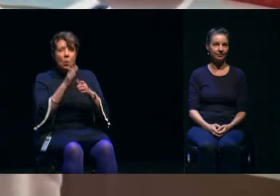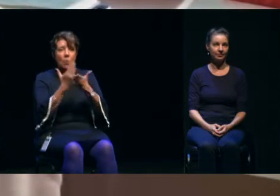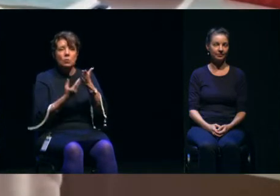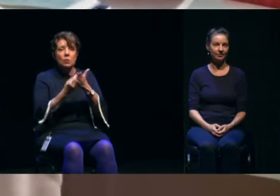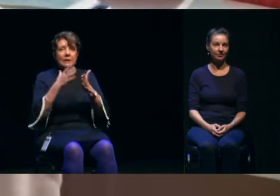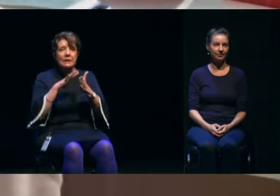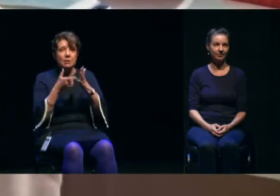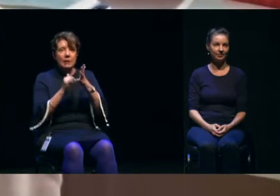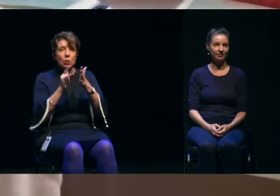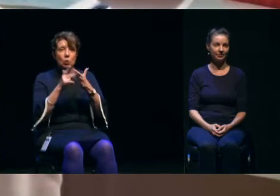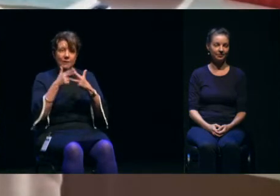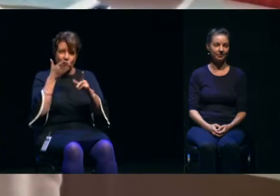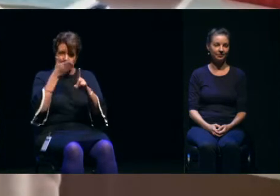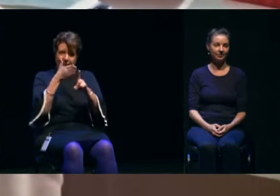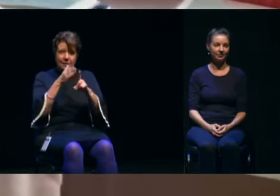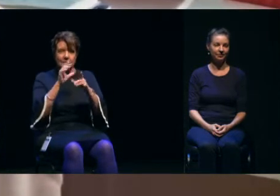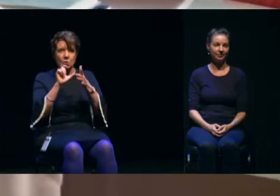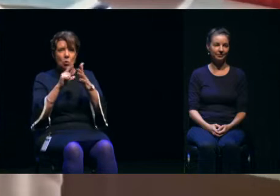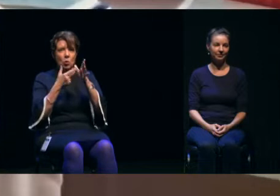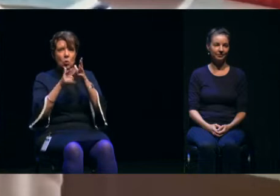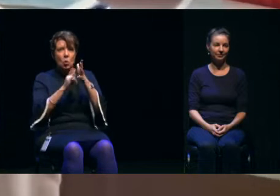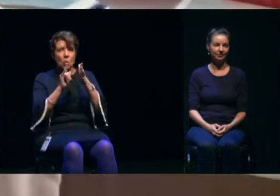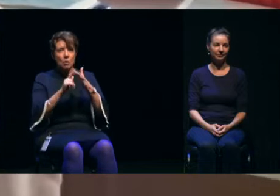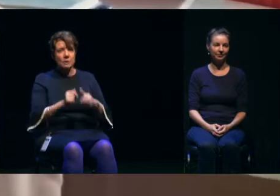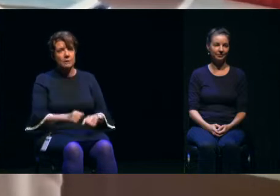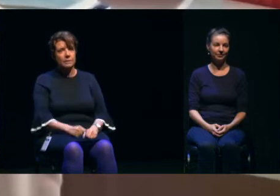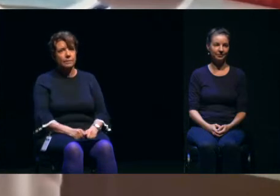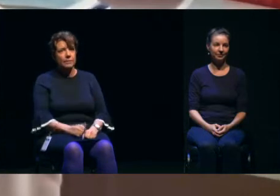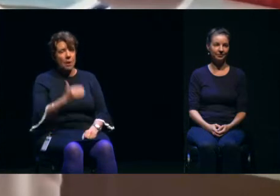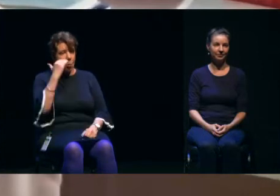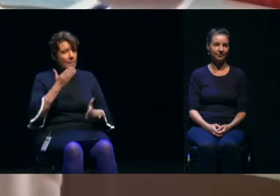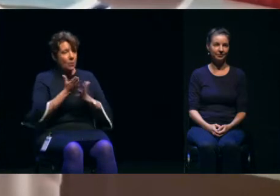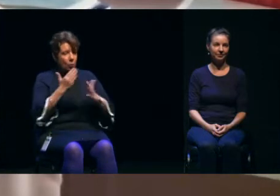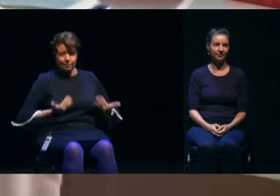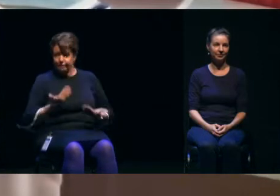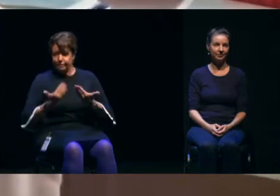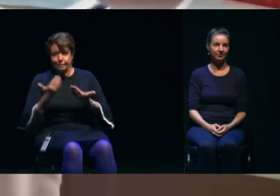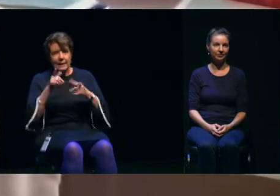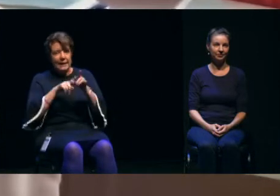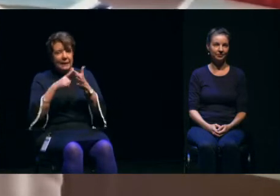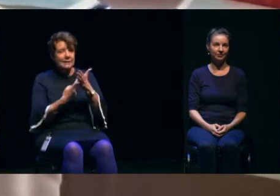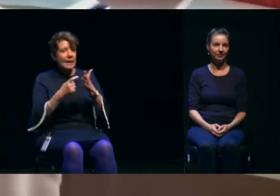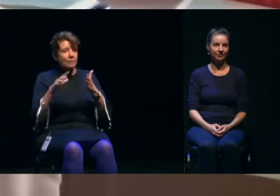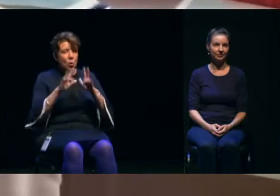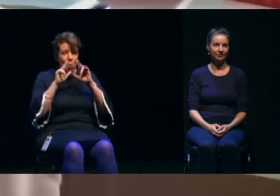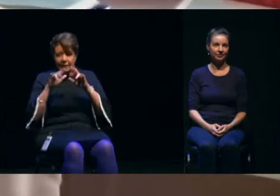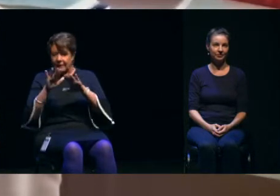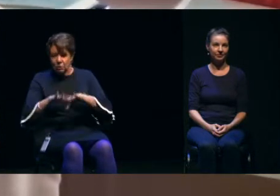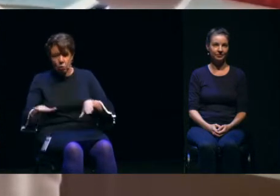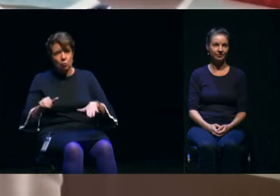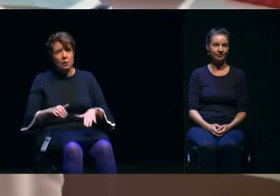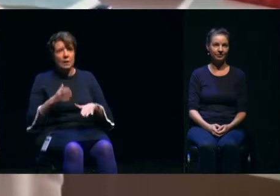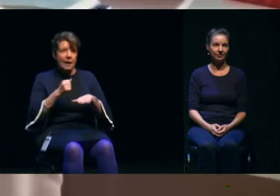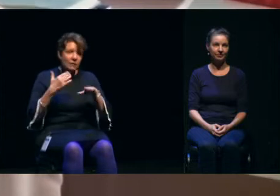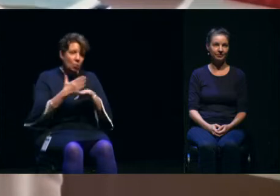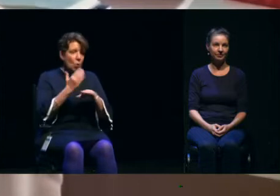for this cause. You know, women who are in their reproductive years have to take care of their children. They have to